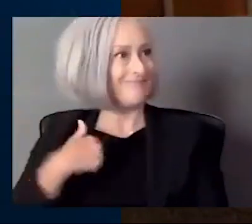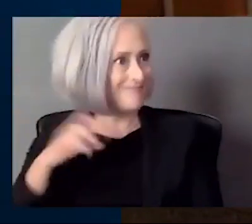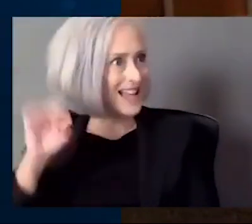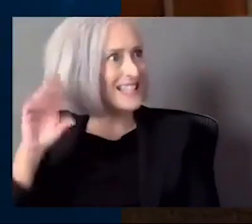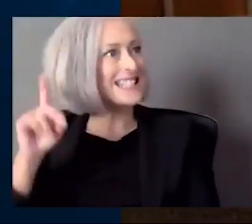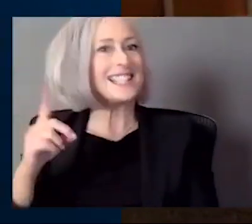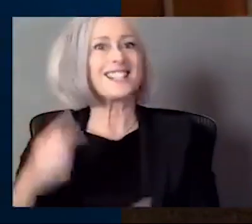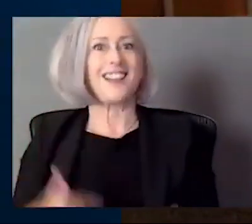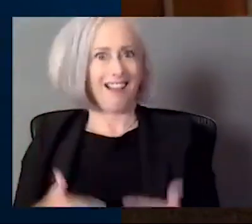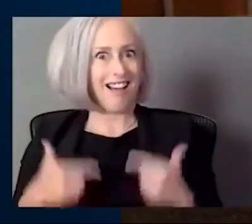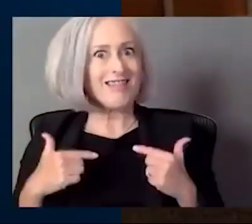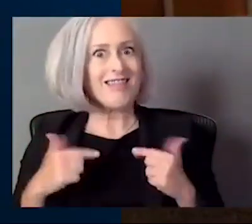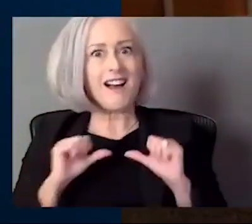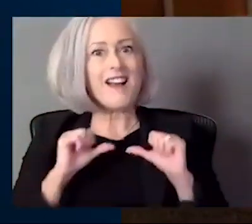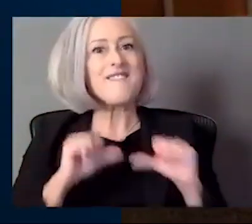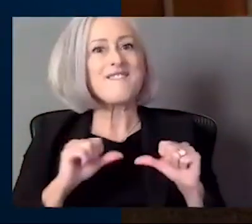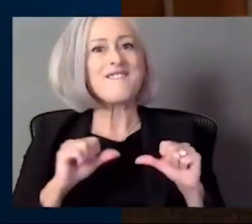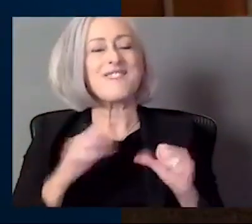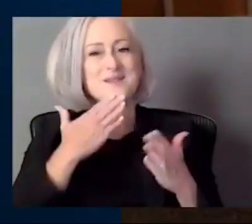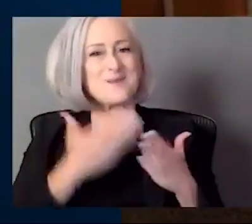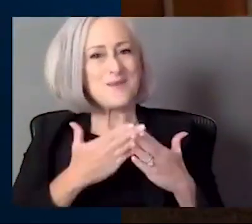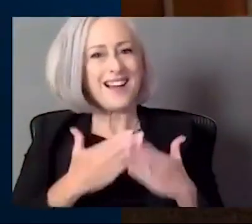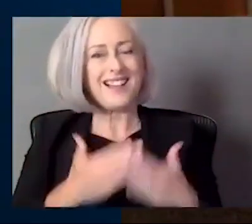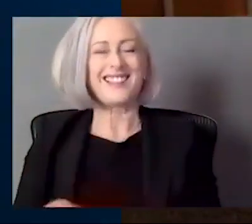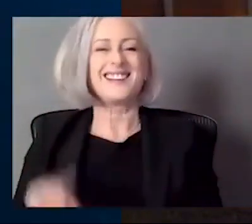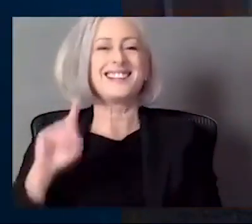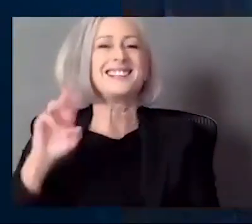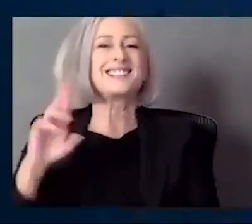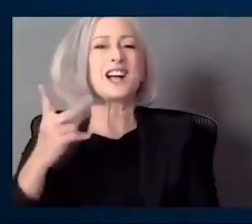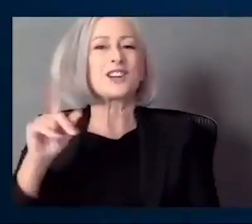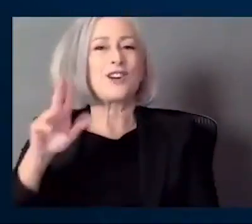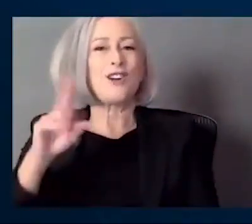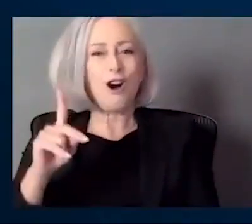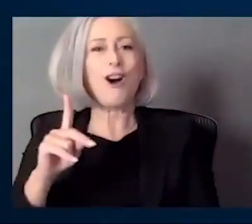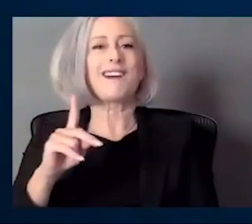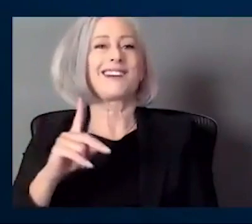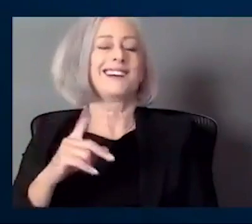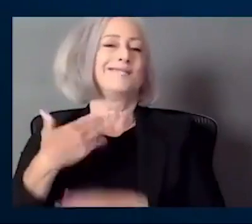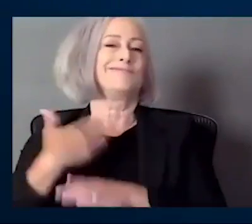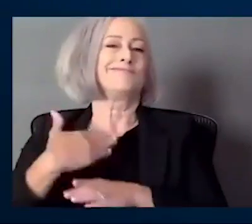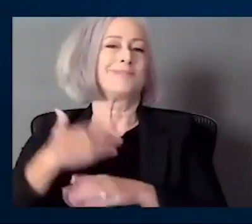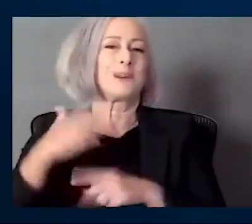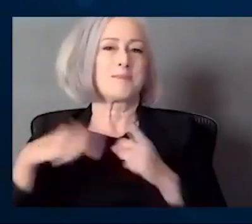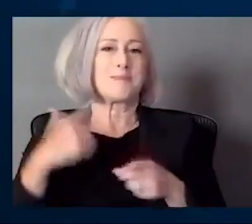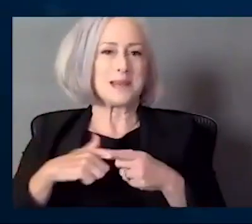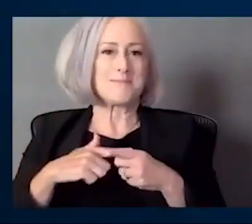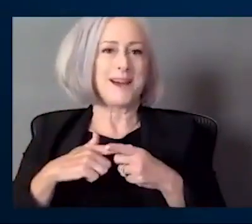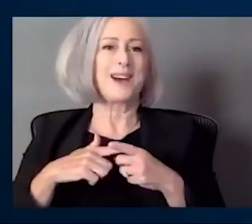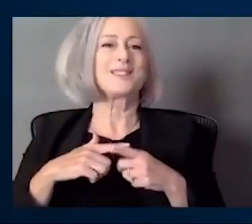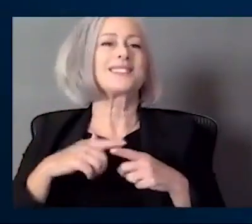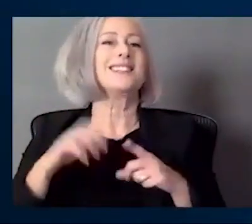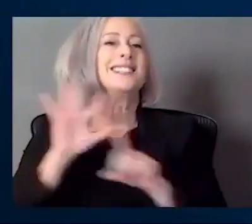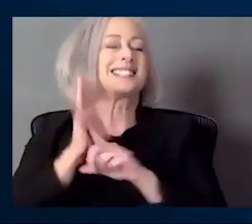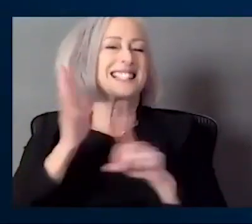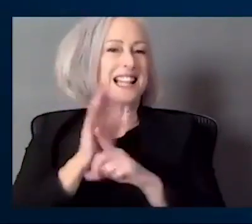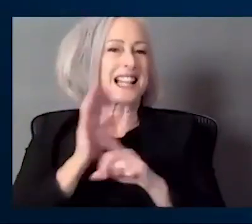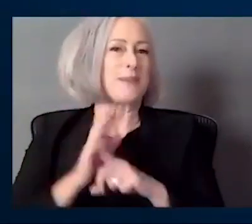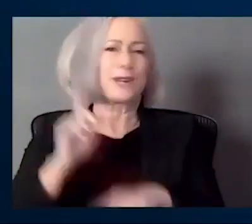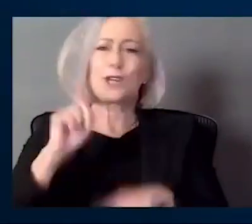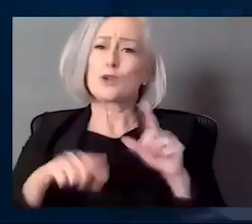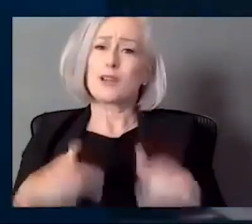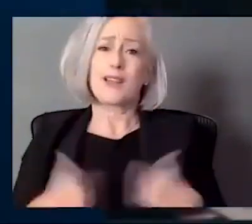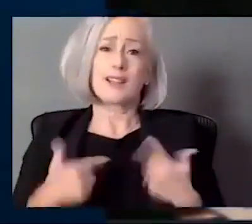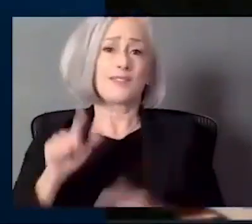I know Dr. Hawkinson gives me a bunch of trouble about all my celebrity sightings. But you can't work in the entertainment capital world and not know Wayne Newton. Okay, there you go. I like